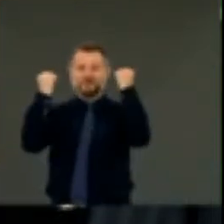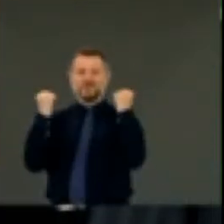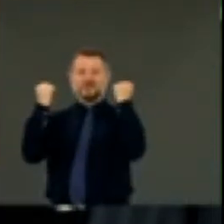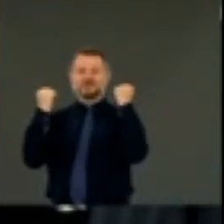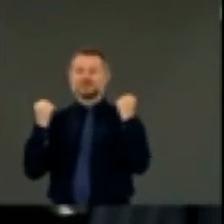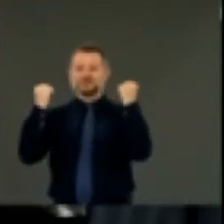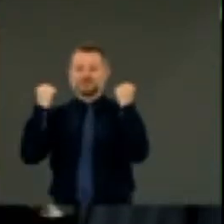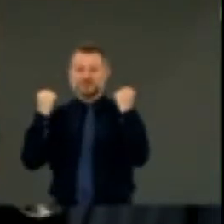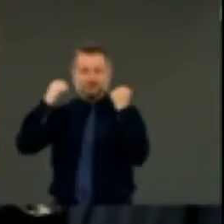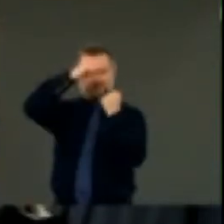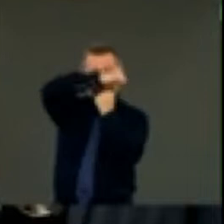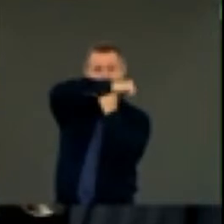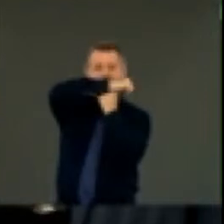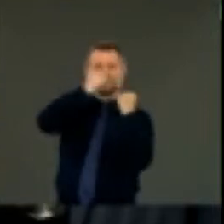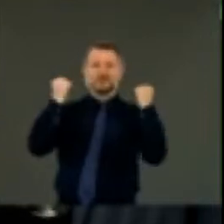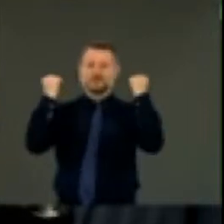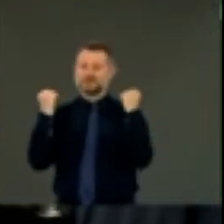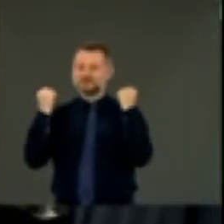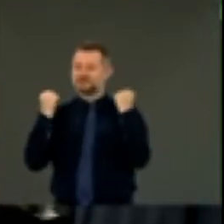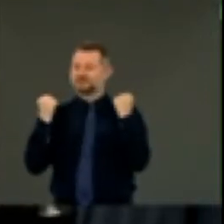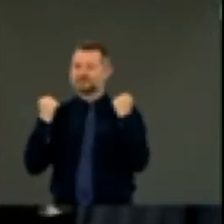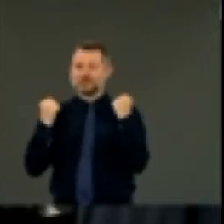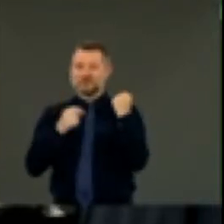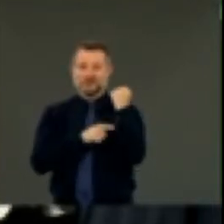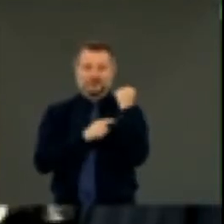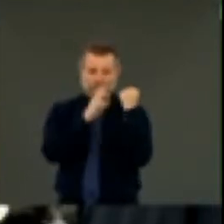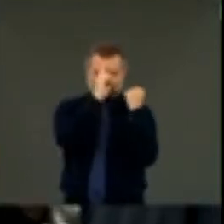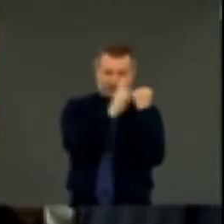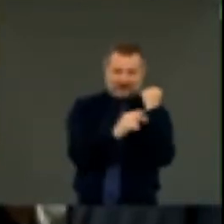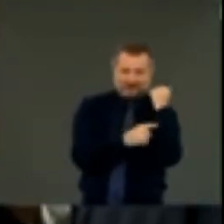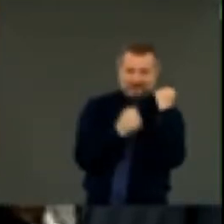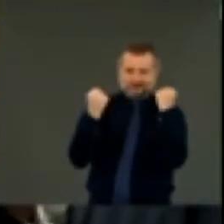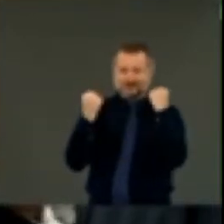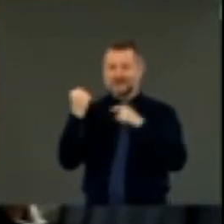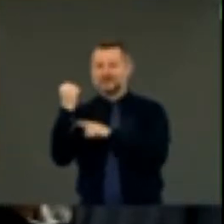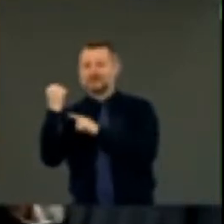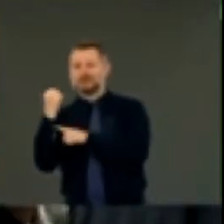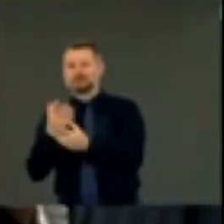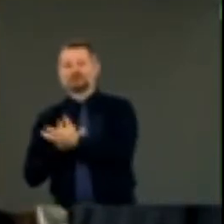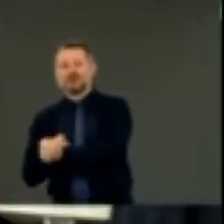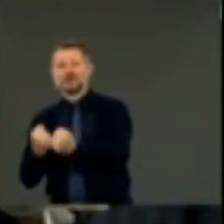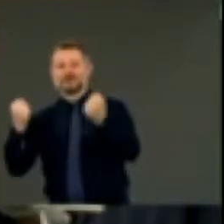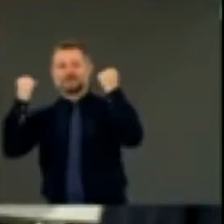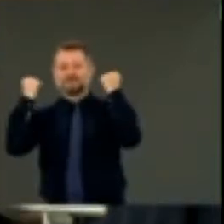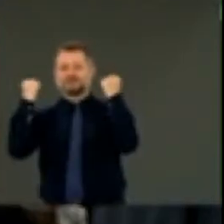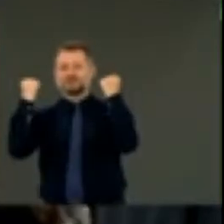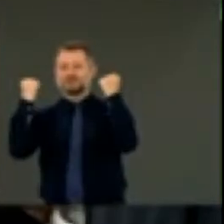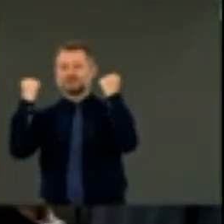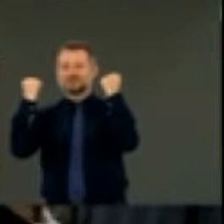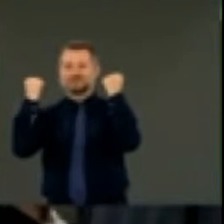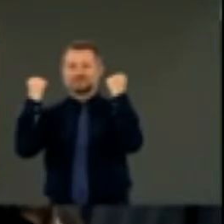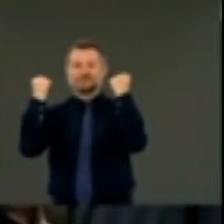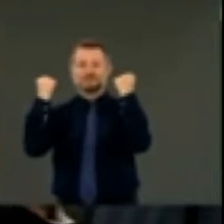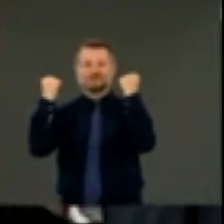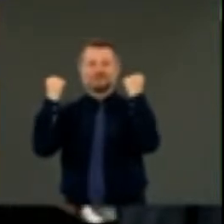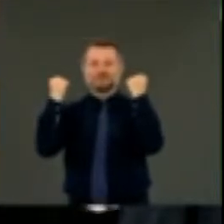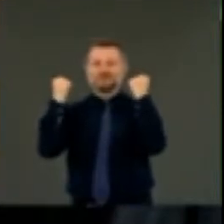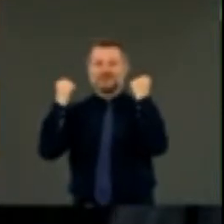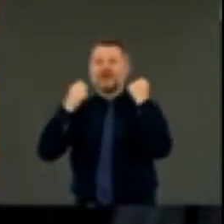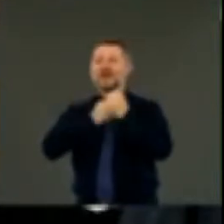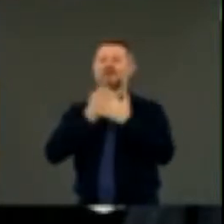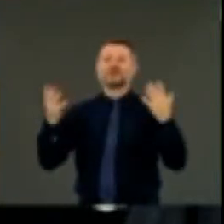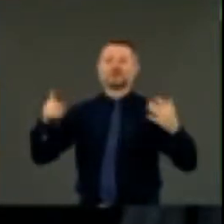Respect and trust. Those are the 2 pillars. Everything rests on those 2